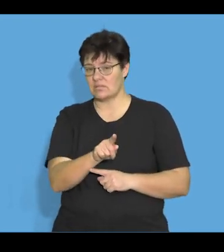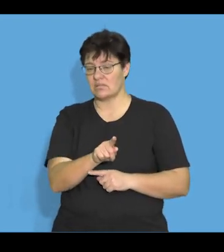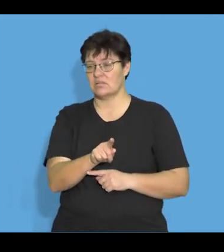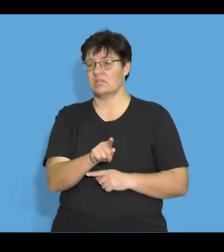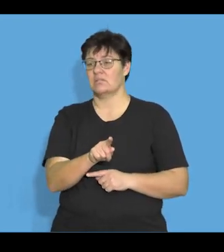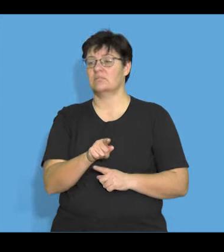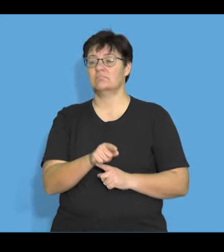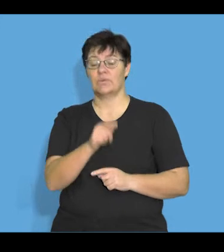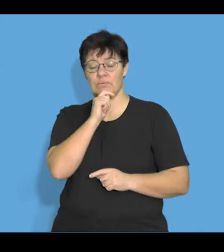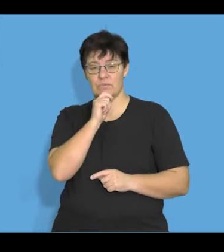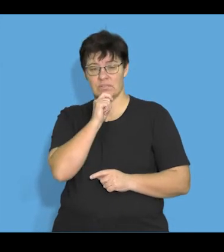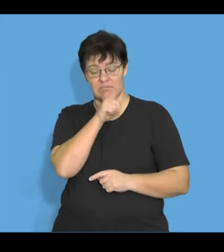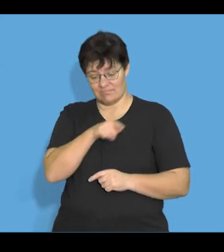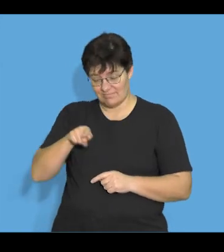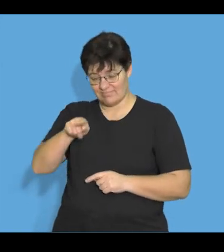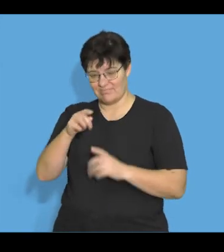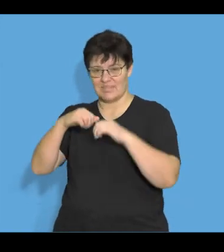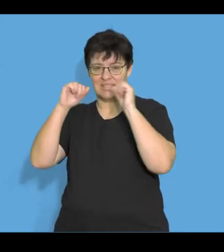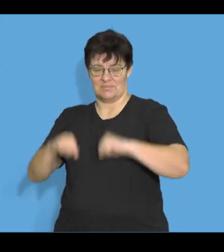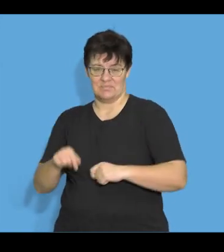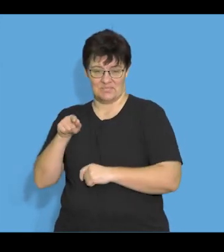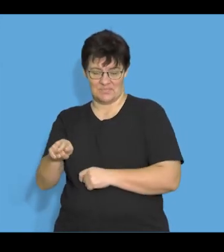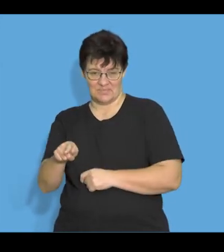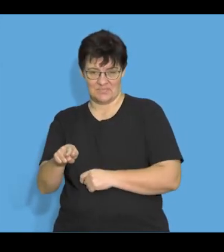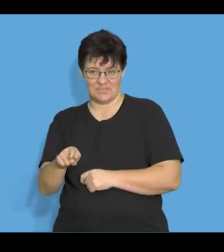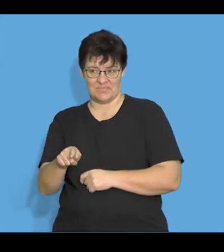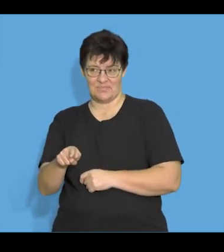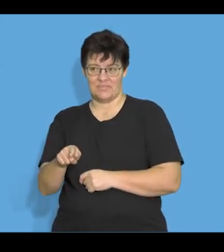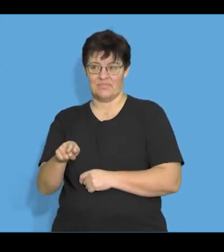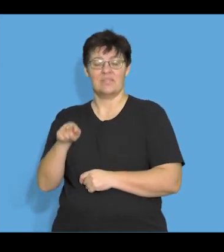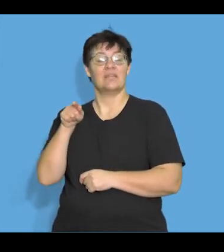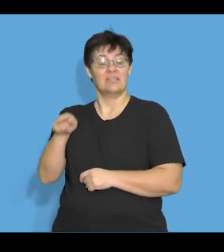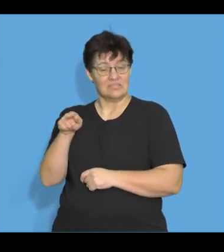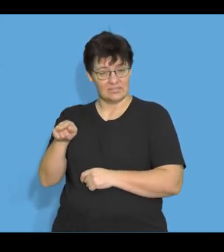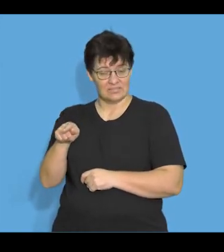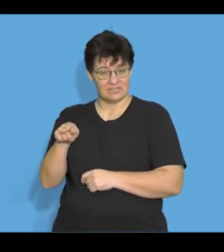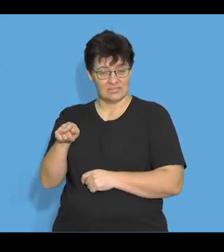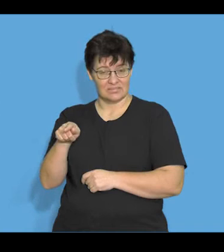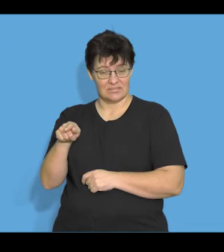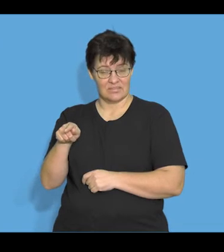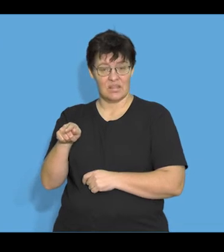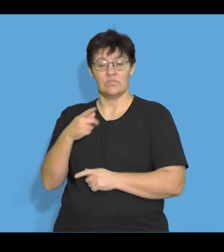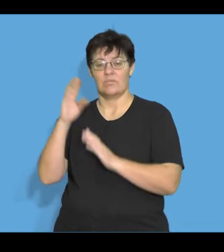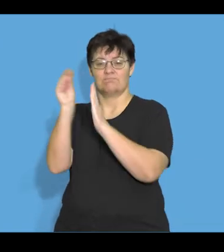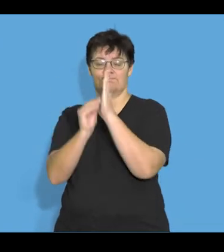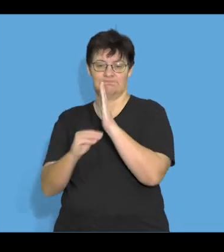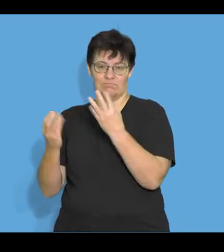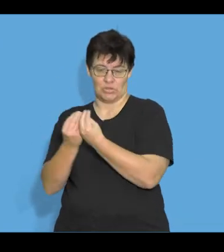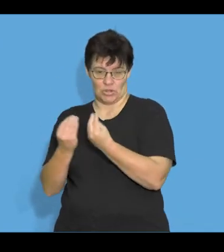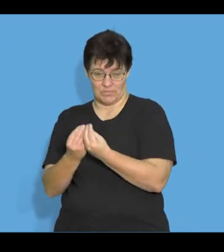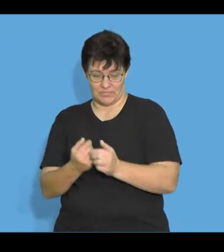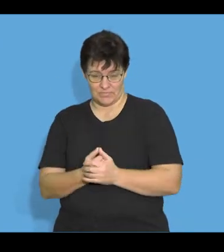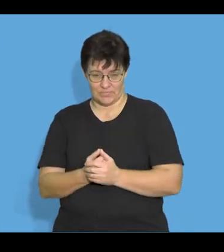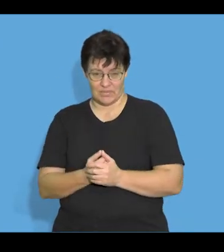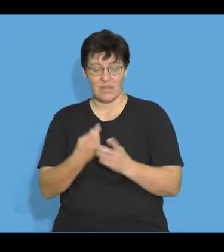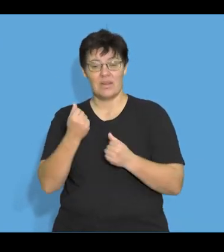periodic inventory system, so they are using the periodic inventory system to record the stock. The